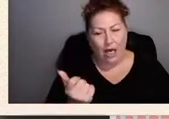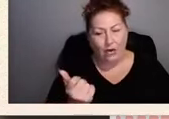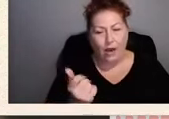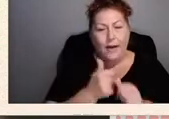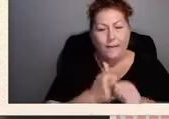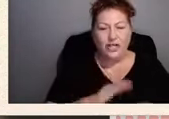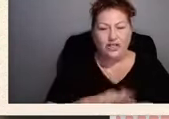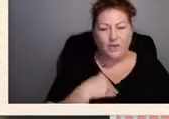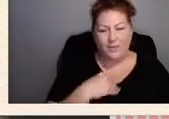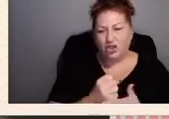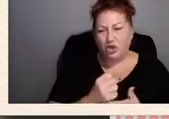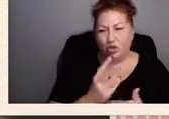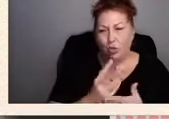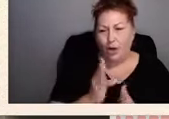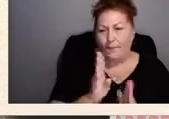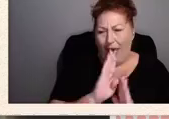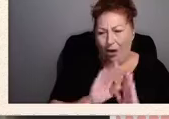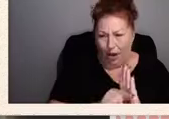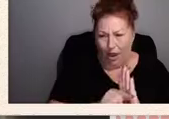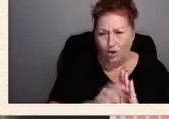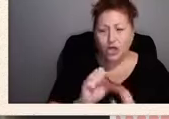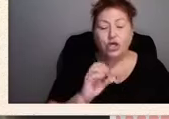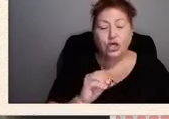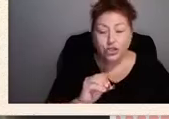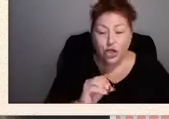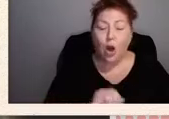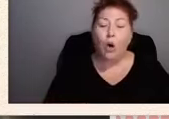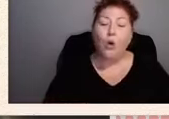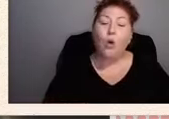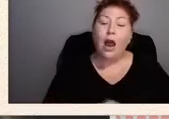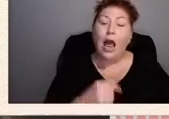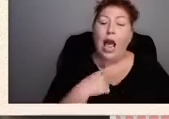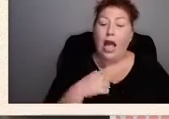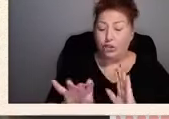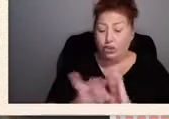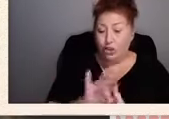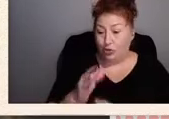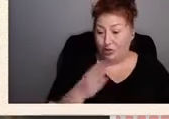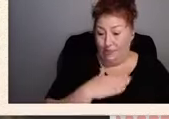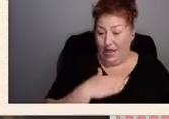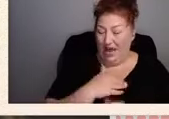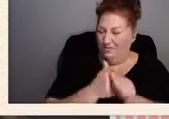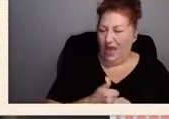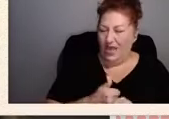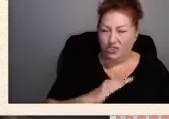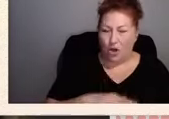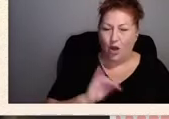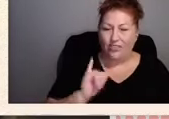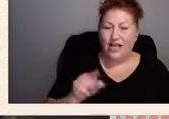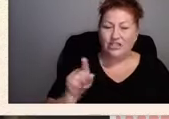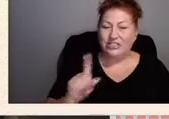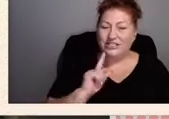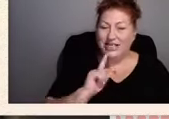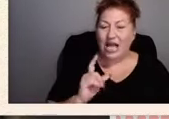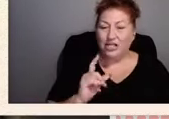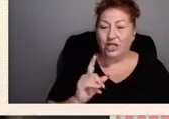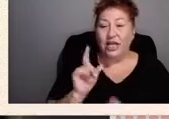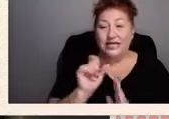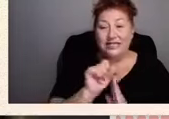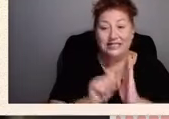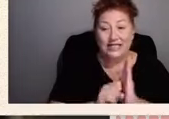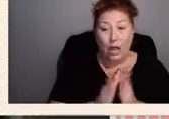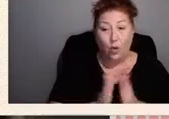background. So I chose mine based on the fact that she is actually one of the statewide trainers